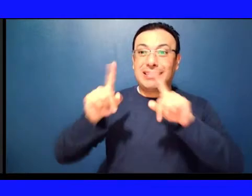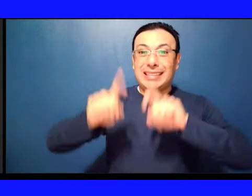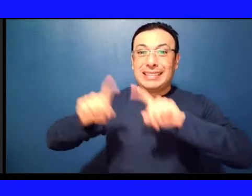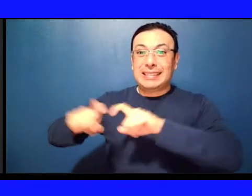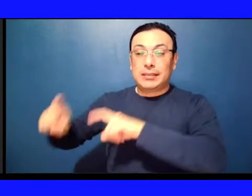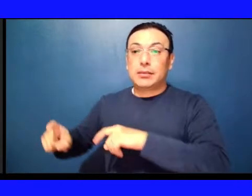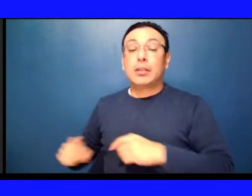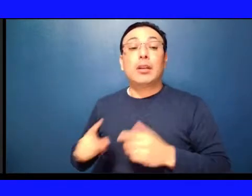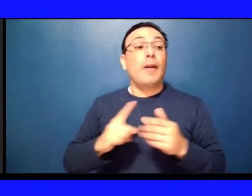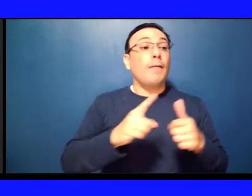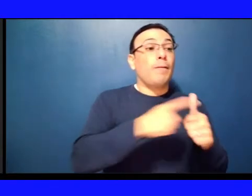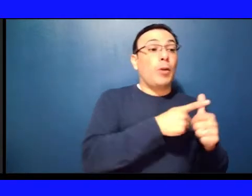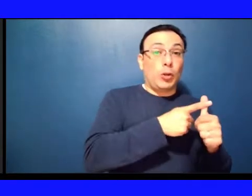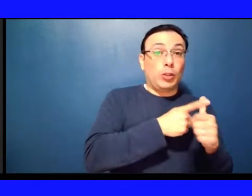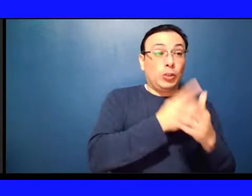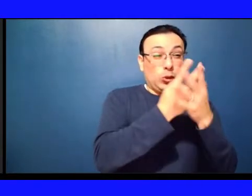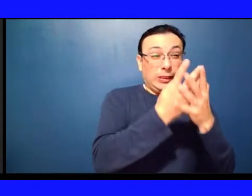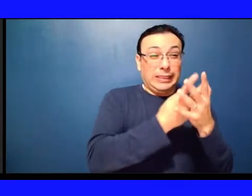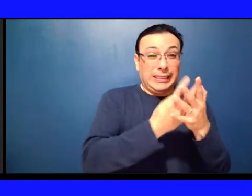industry standard. I think